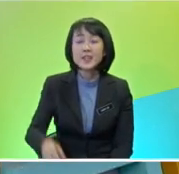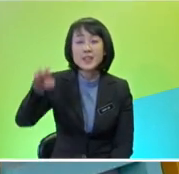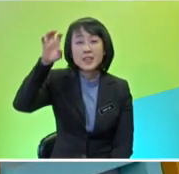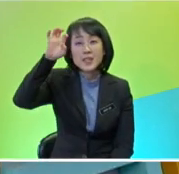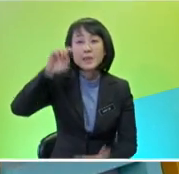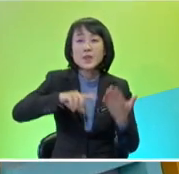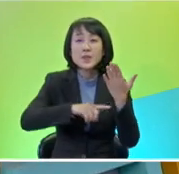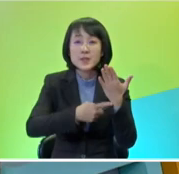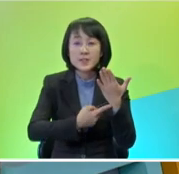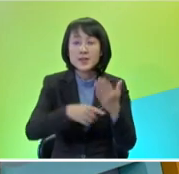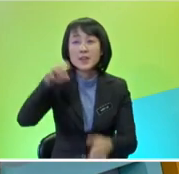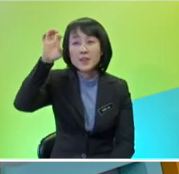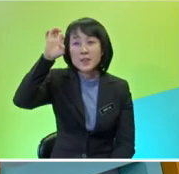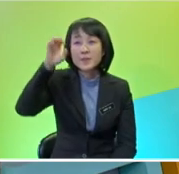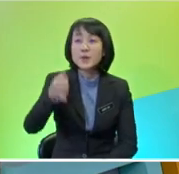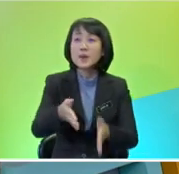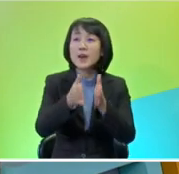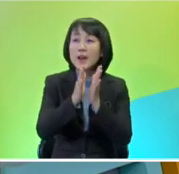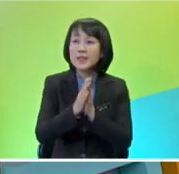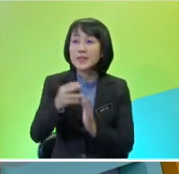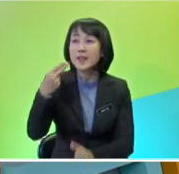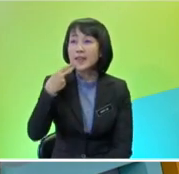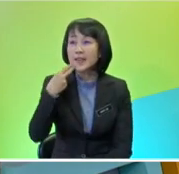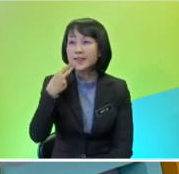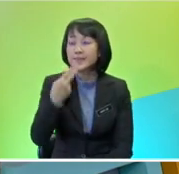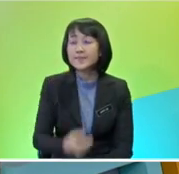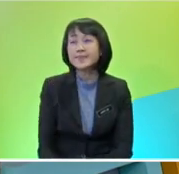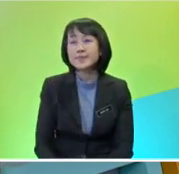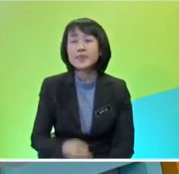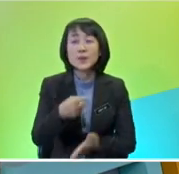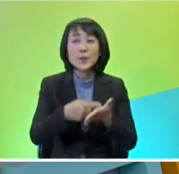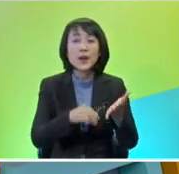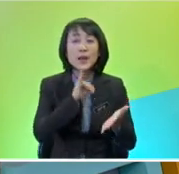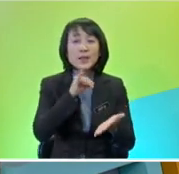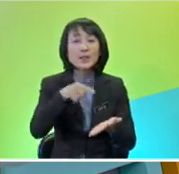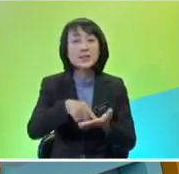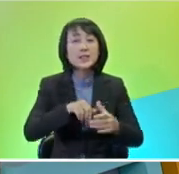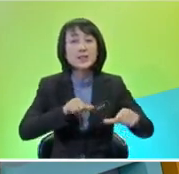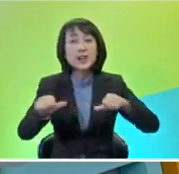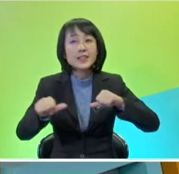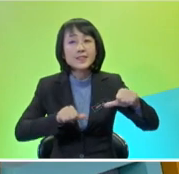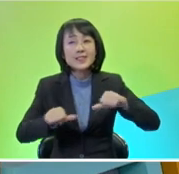will ask Hannah this time. Okay, Emir, what is this activity, Emir?